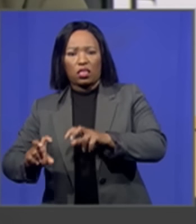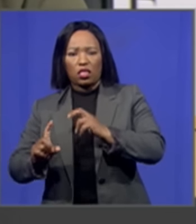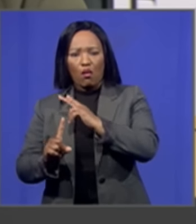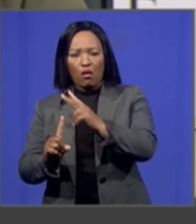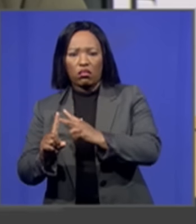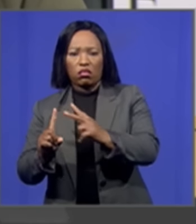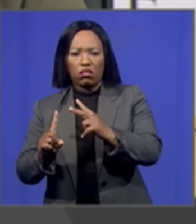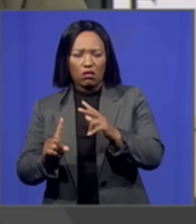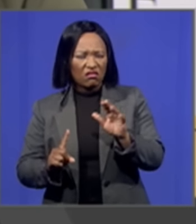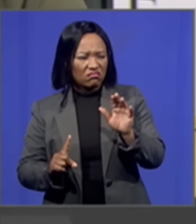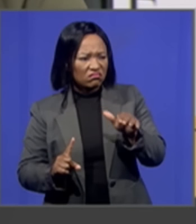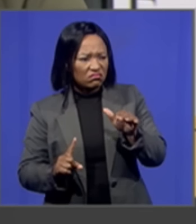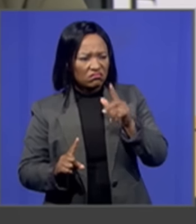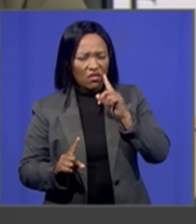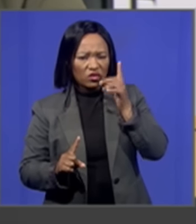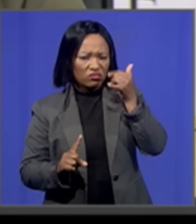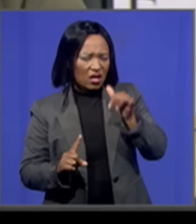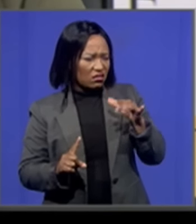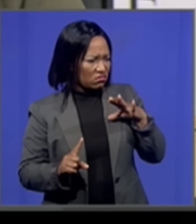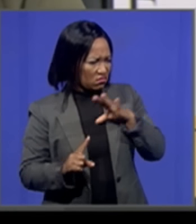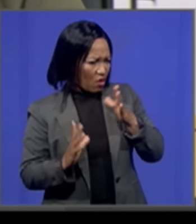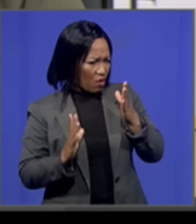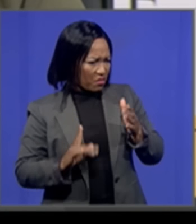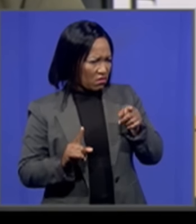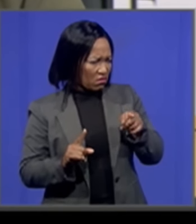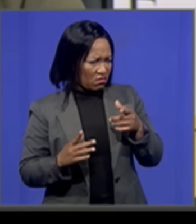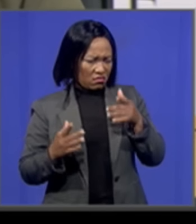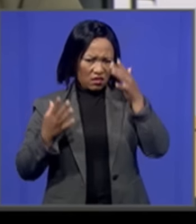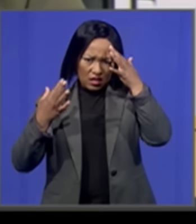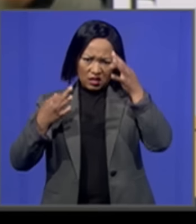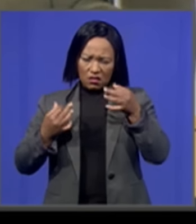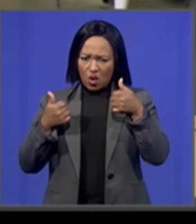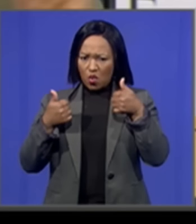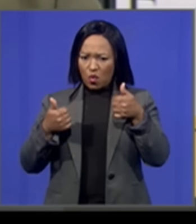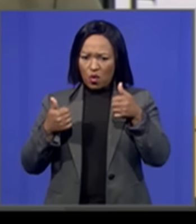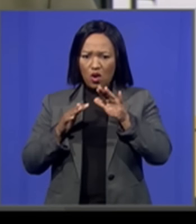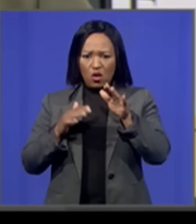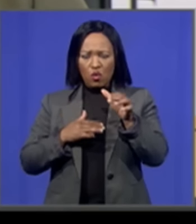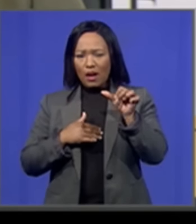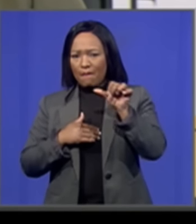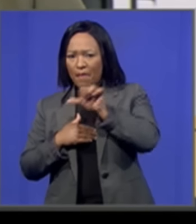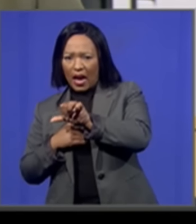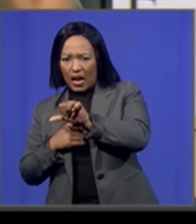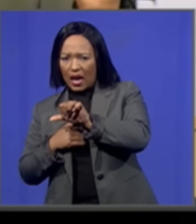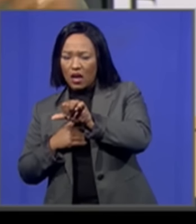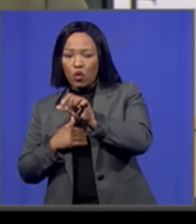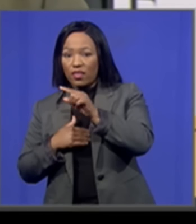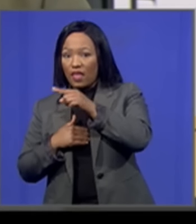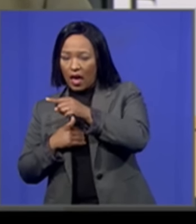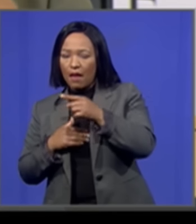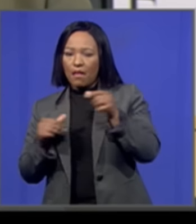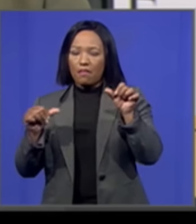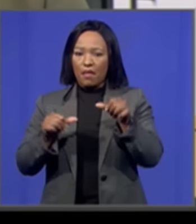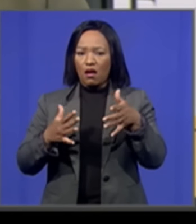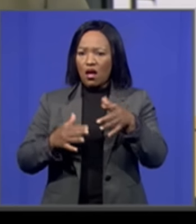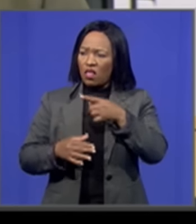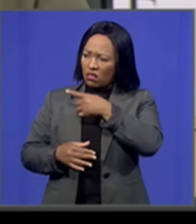must share this with the commissioners that it was a good decision of me not going there, coming here. So I am